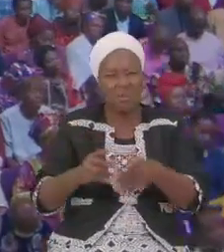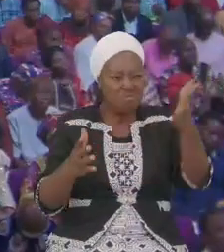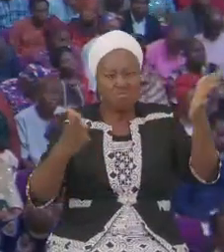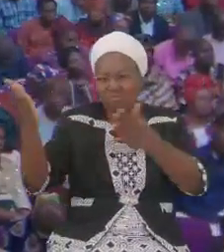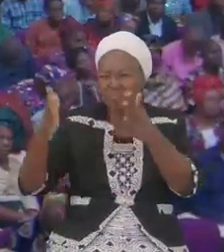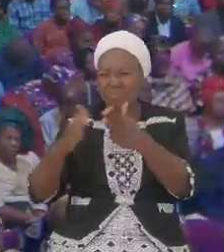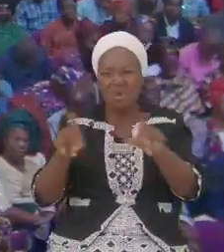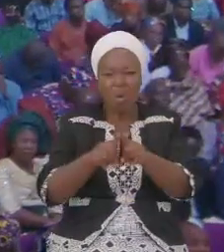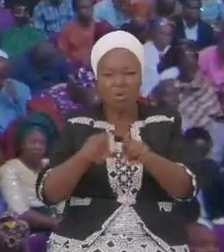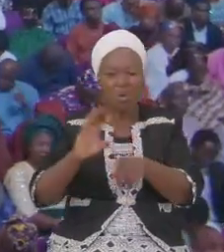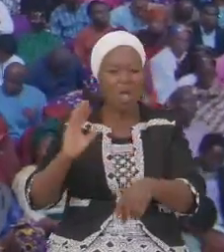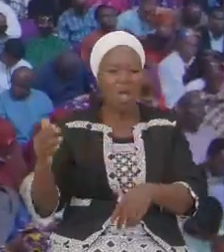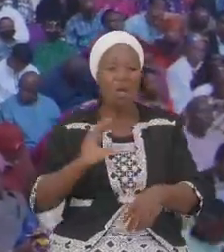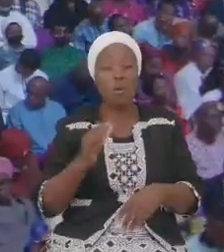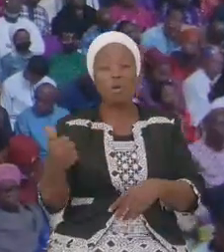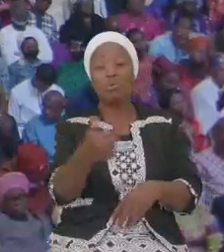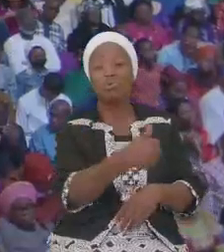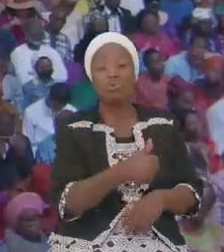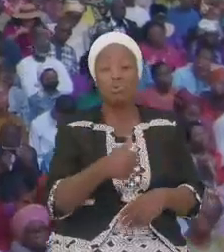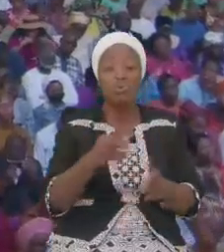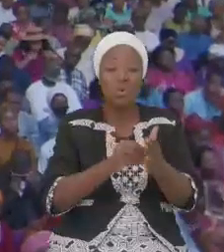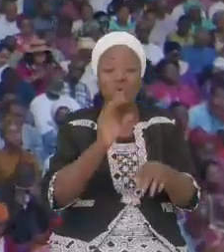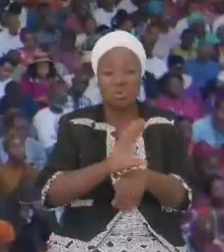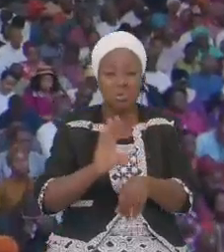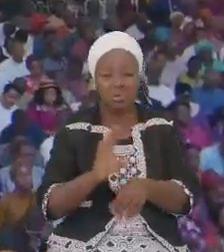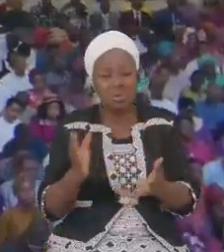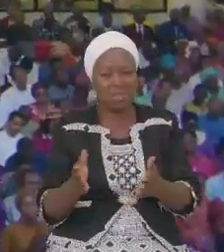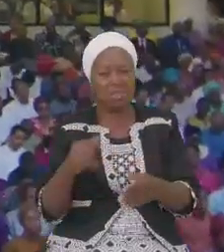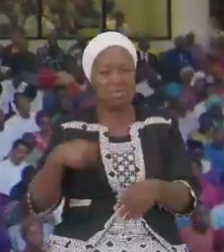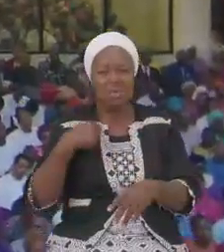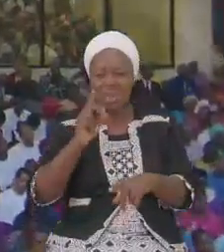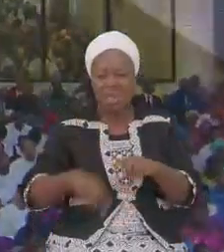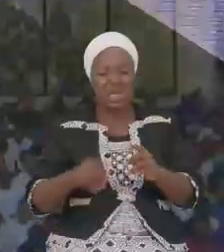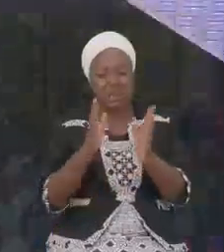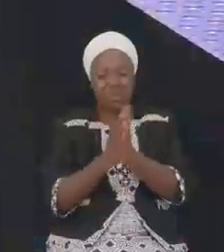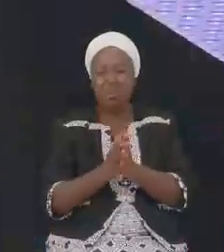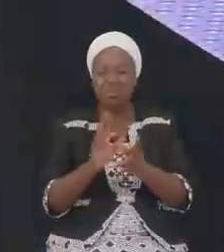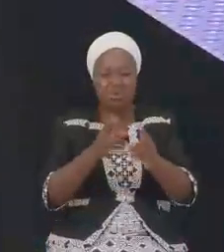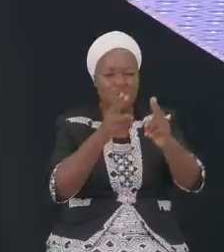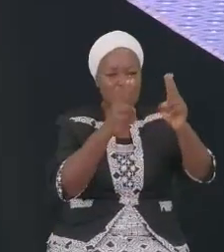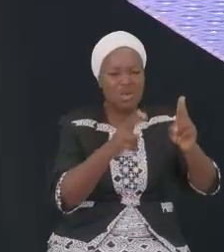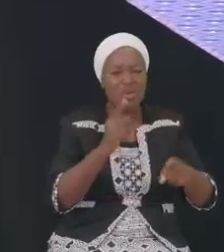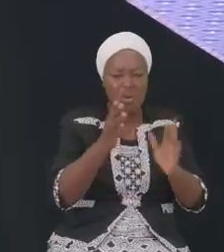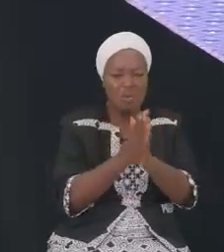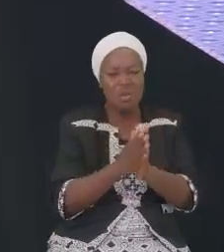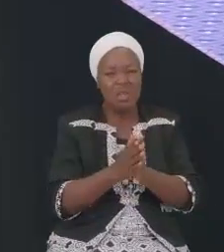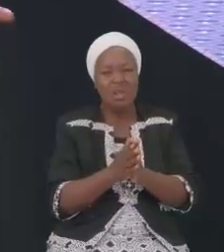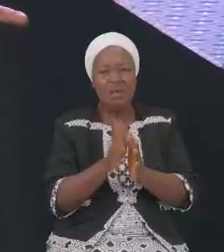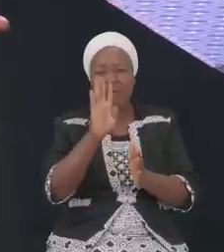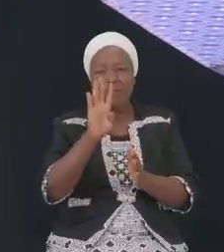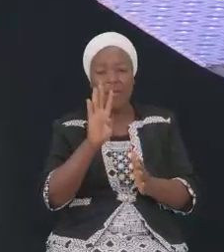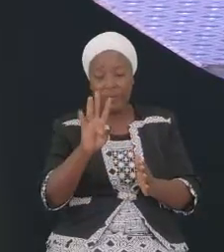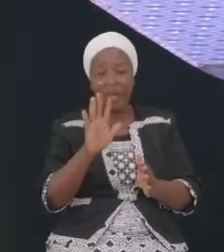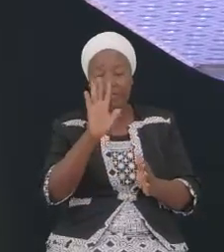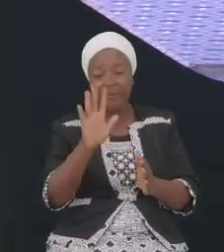ours included, hurry, hurry, hurry. You cannot pray. You pray for 5 minutes, a bed is ringing somewhere. You pray